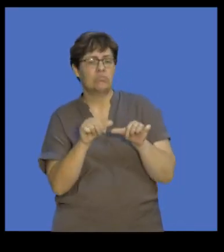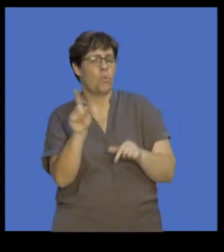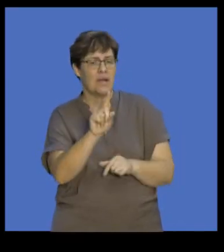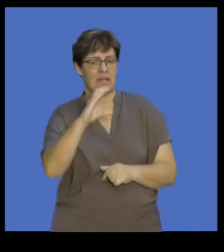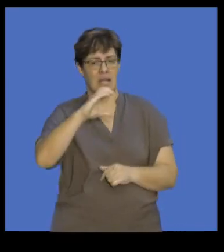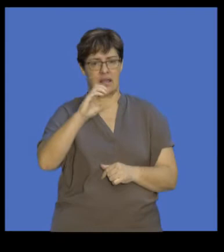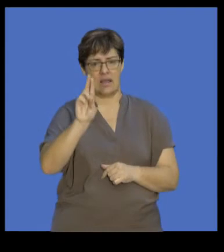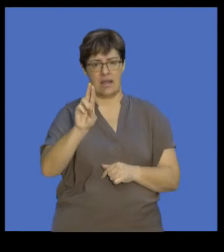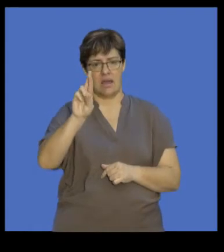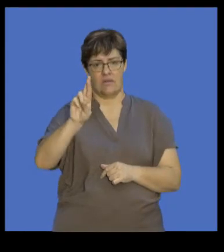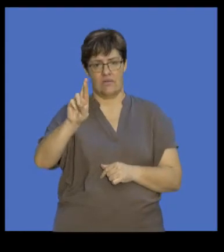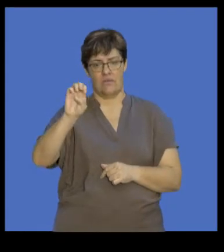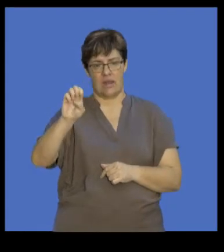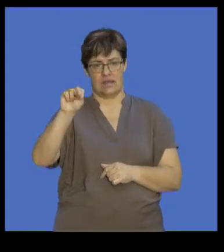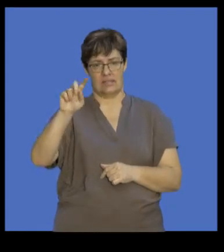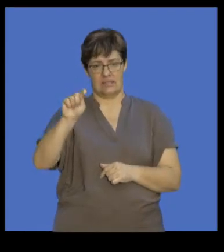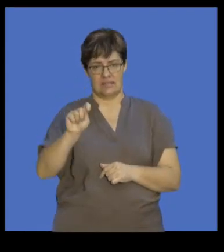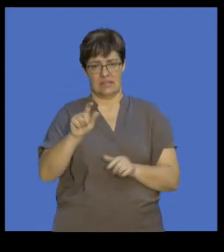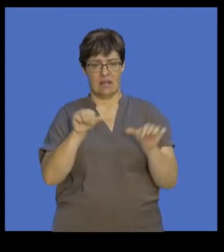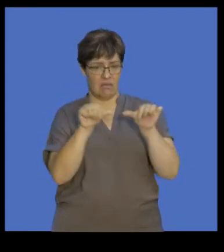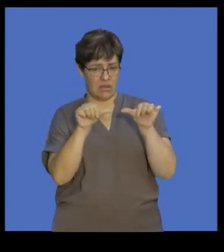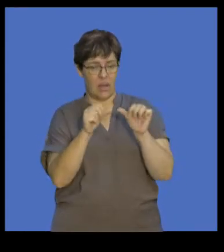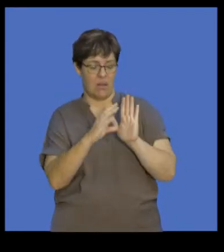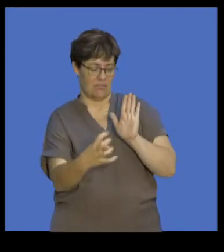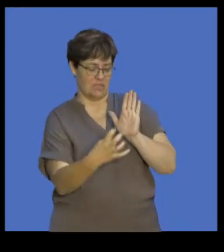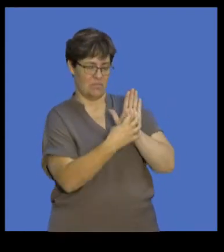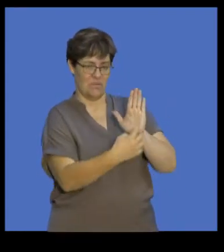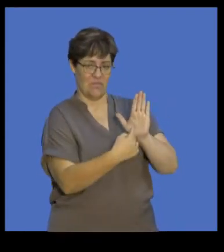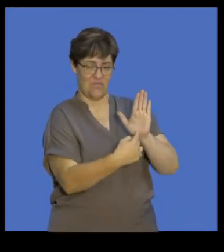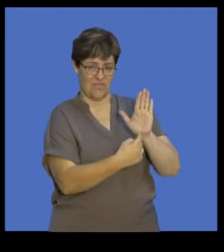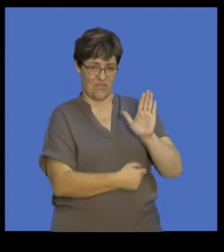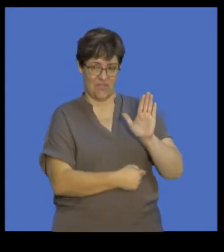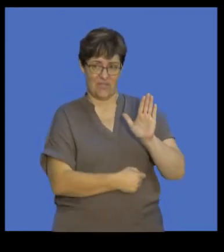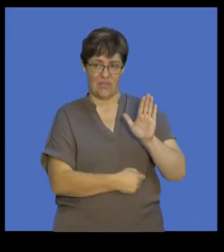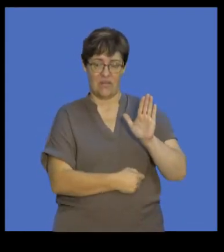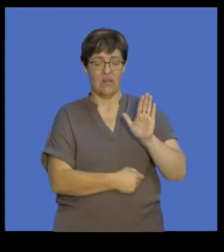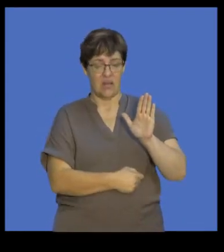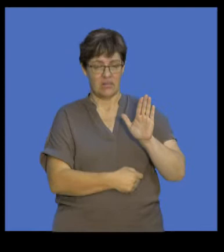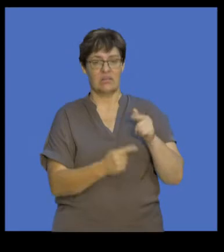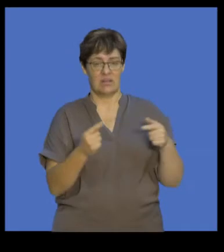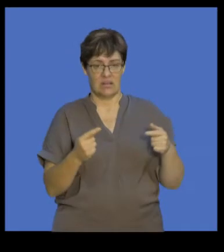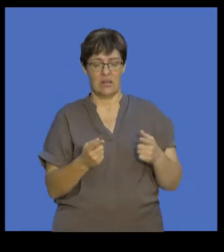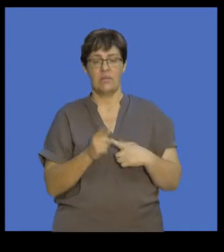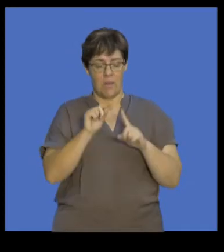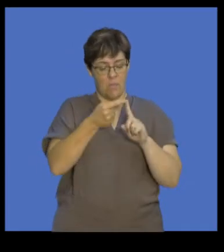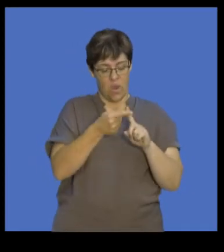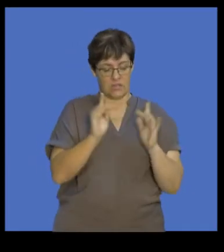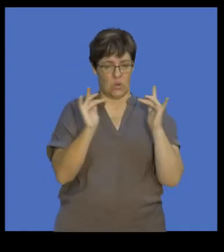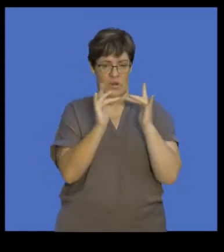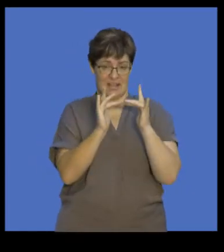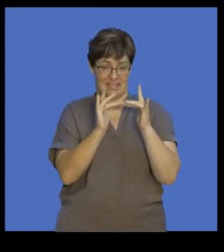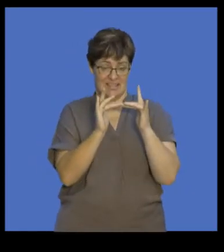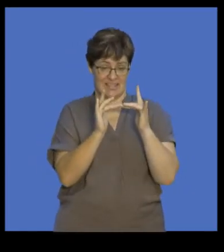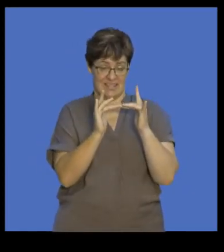to measure current. Okay, so an ammeter, this is how we represent an ammeter in a circuit. We'll connect the ammeter, obviously, at